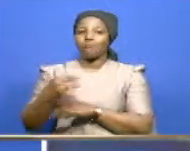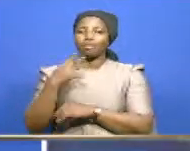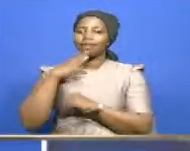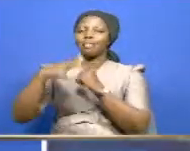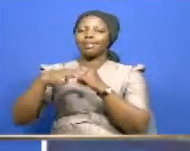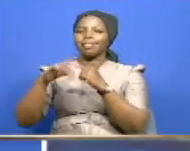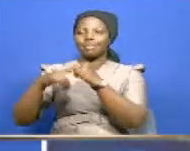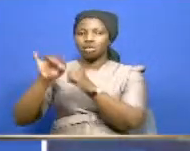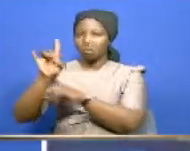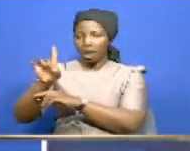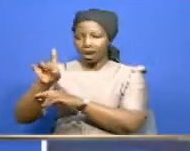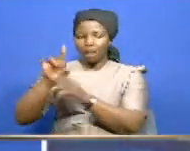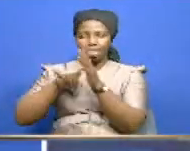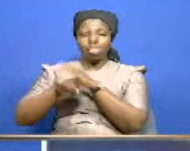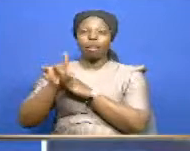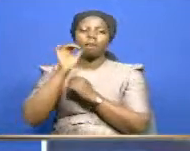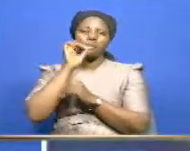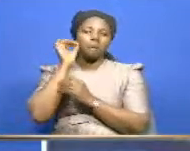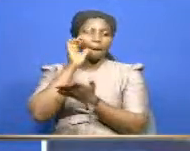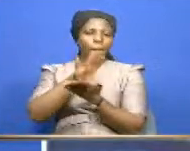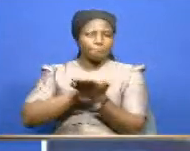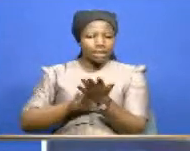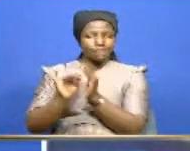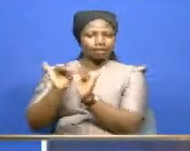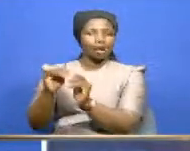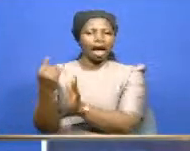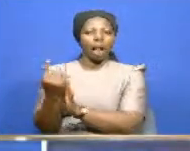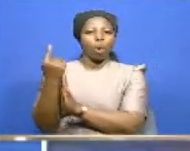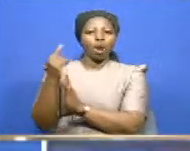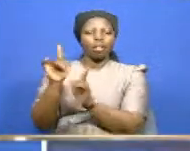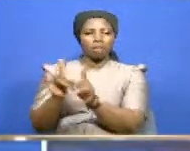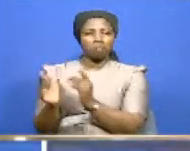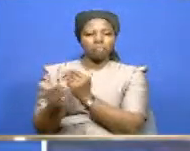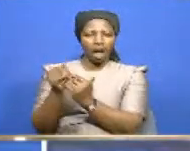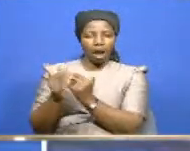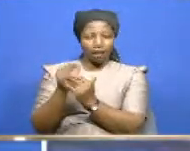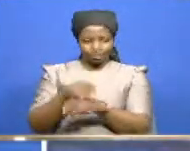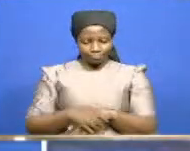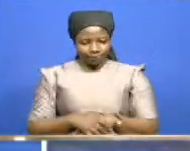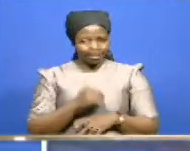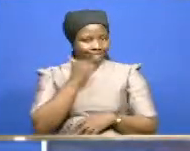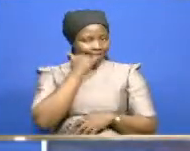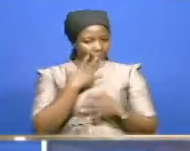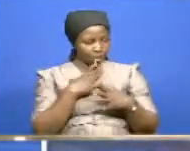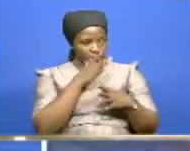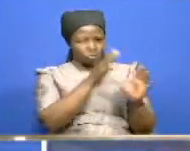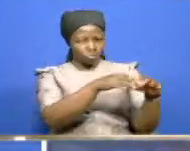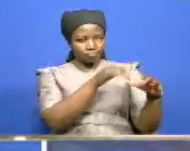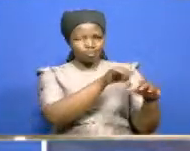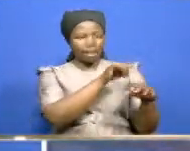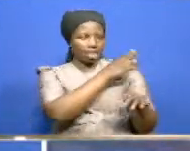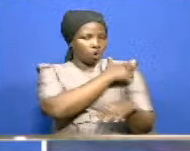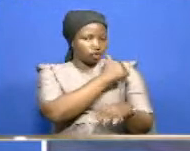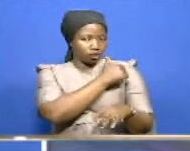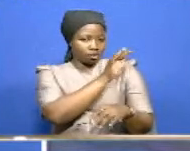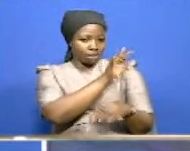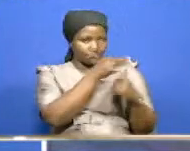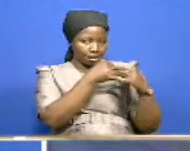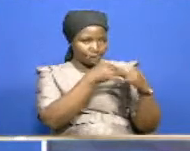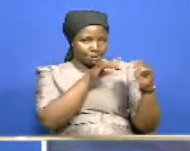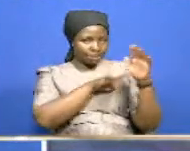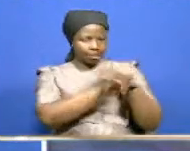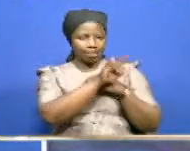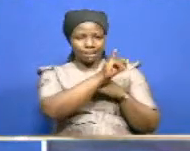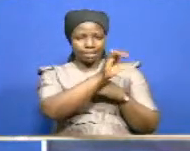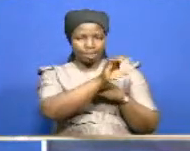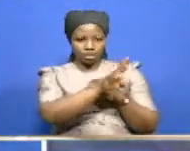3,961 are on home-based isolation and care. Of the patients in hospitals, 38 patients are in the intensive